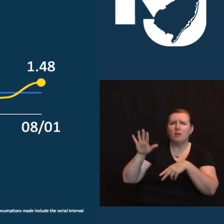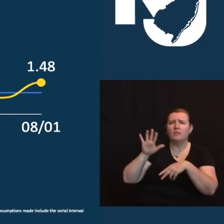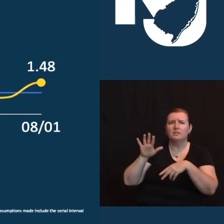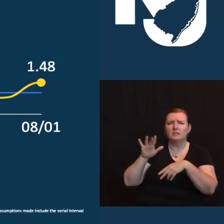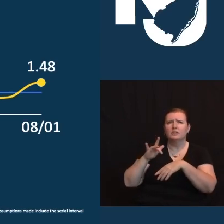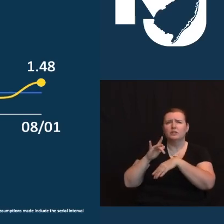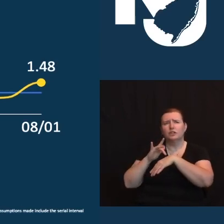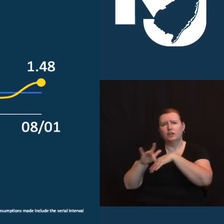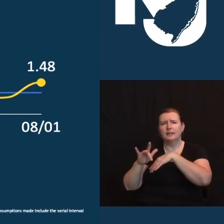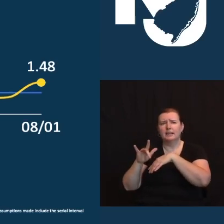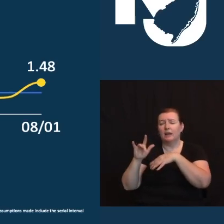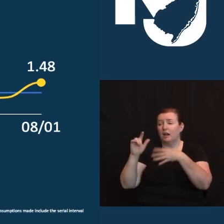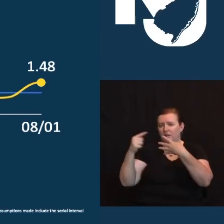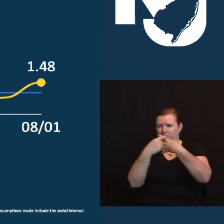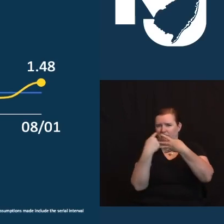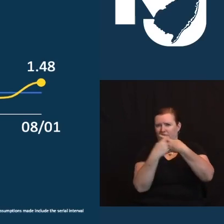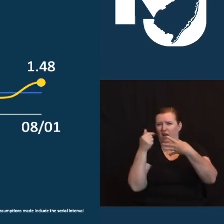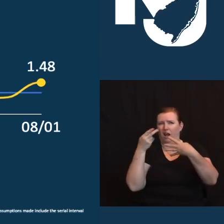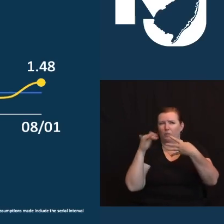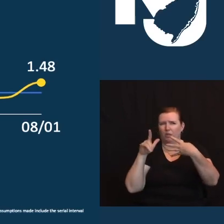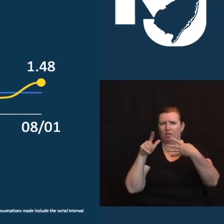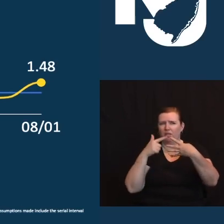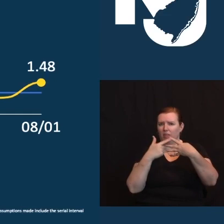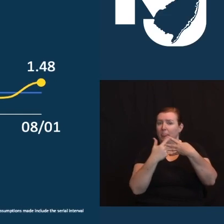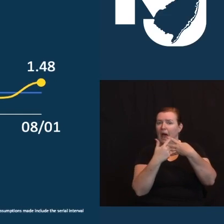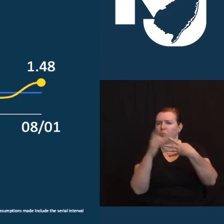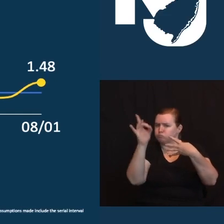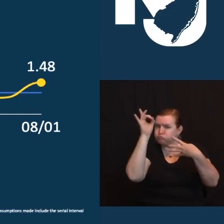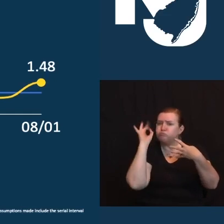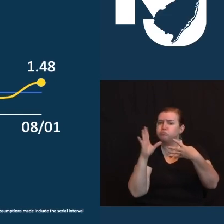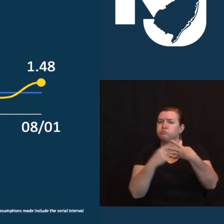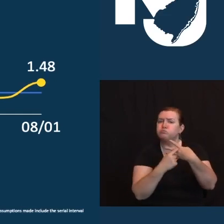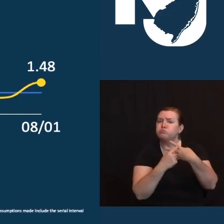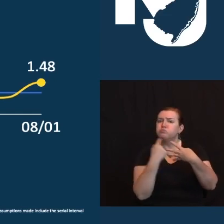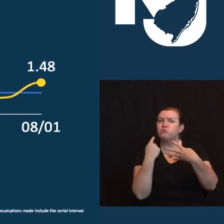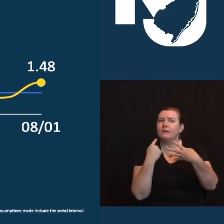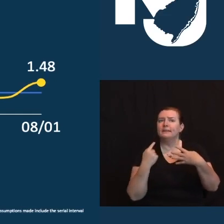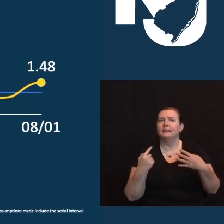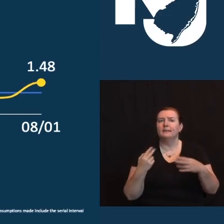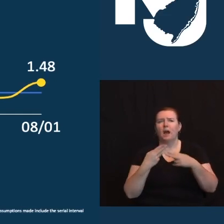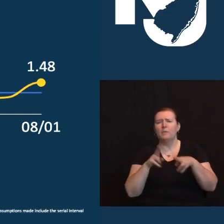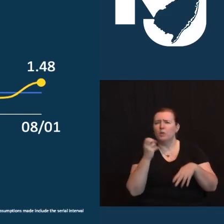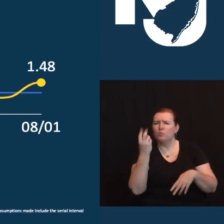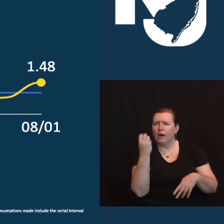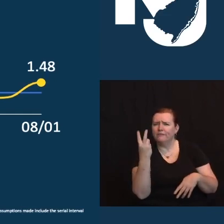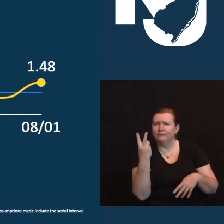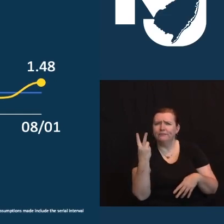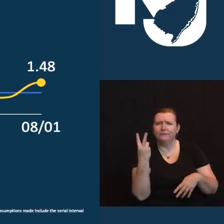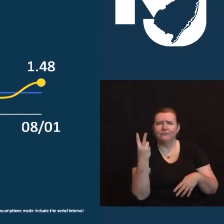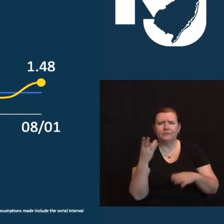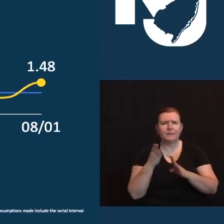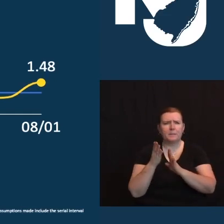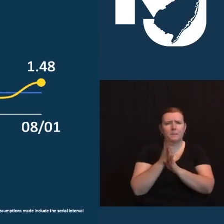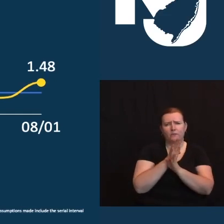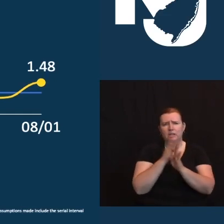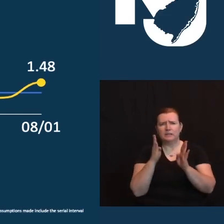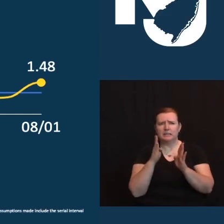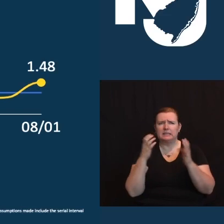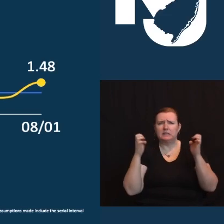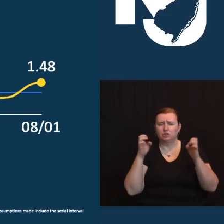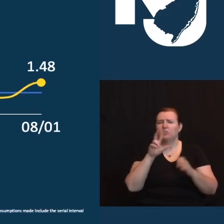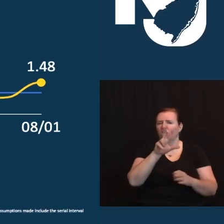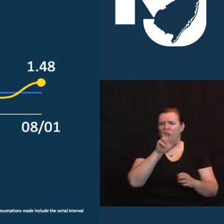a fun period for us. Easter was the 12th. Plus or minus those days, we had 300 or 400 people dying every day